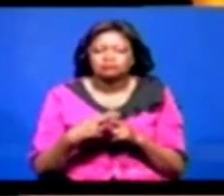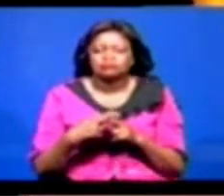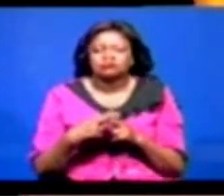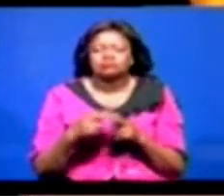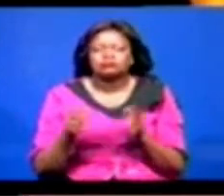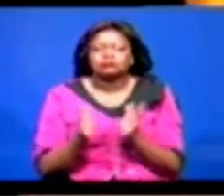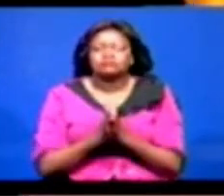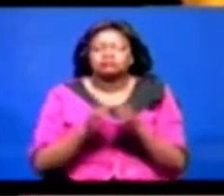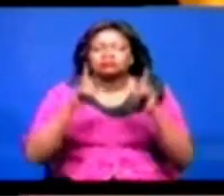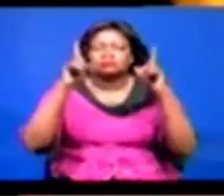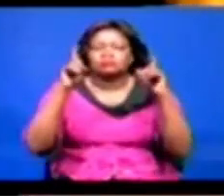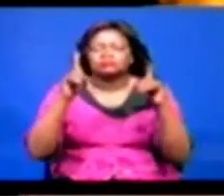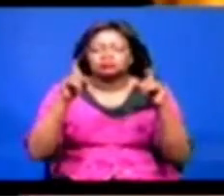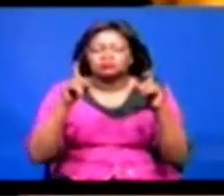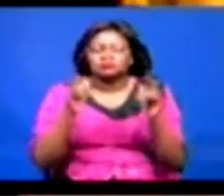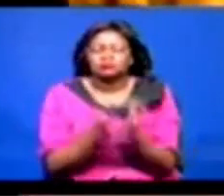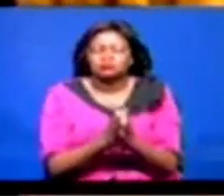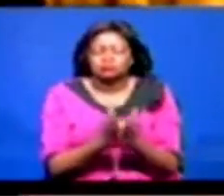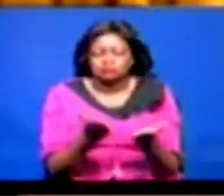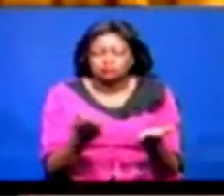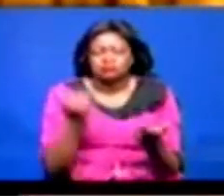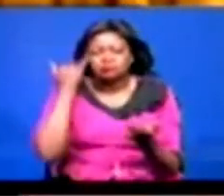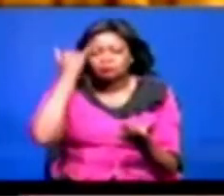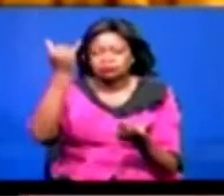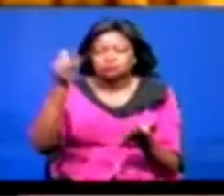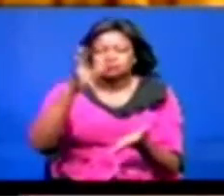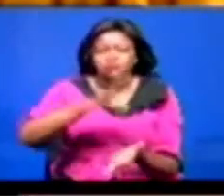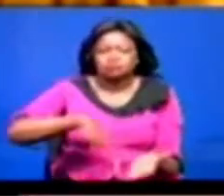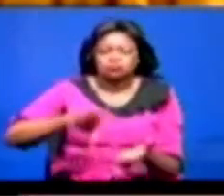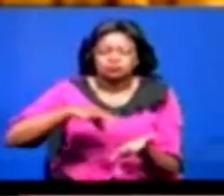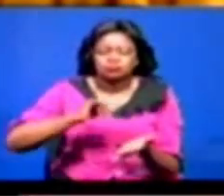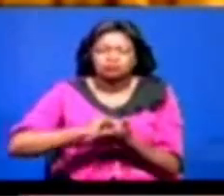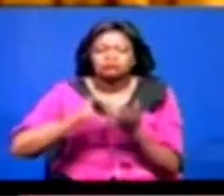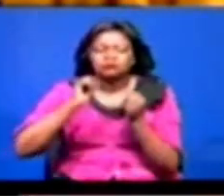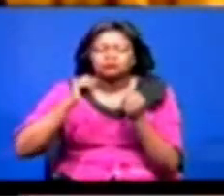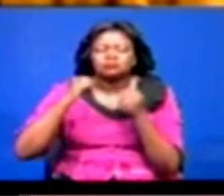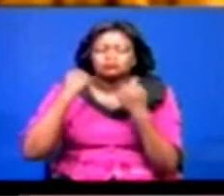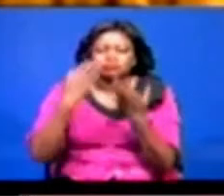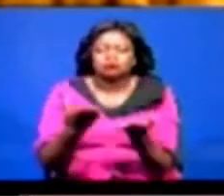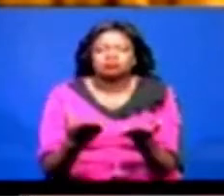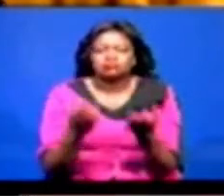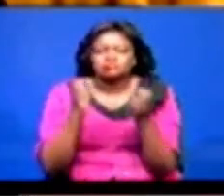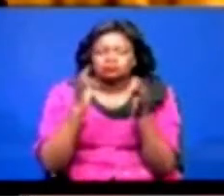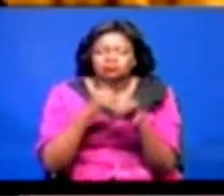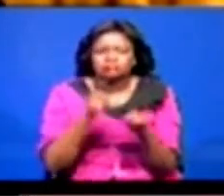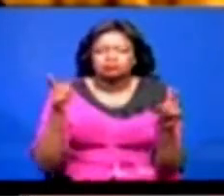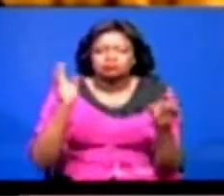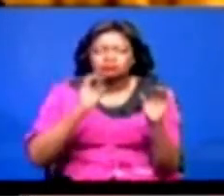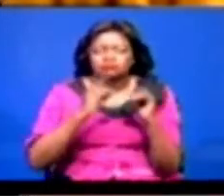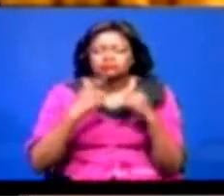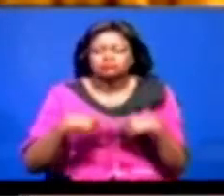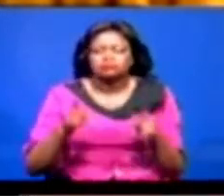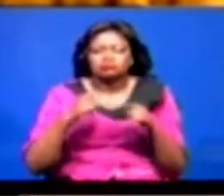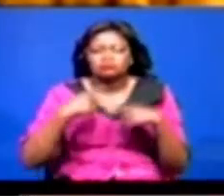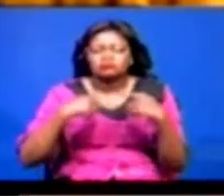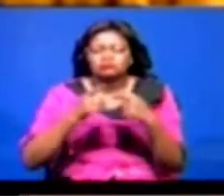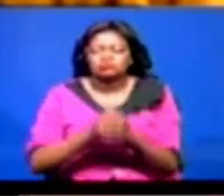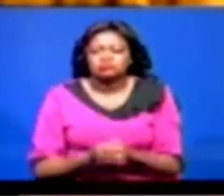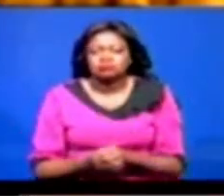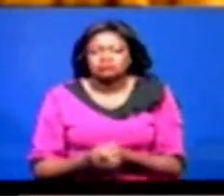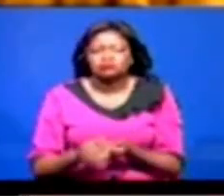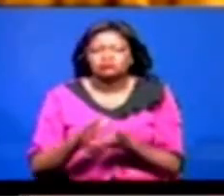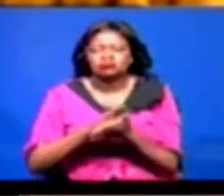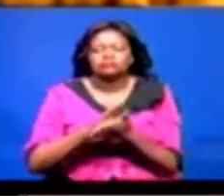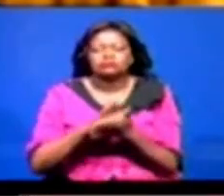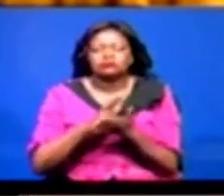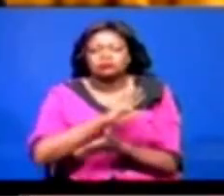the photos. And my lords and my ladies can imagine the confusion it would cause if this election was allowed to proceed on the basis of